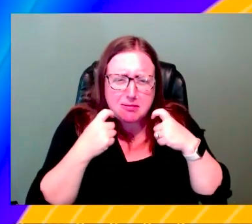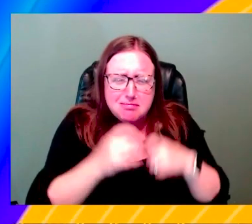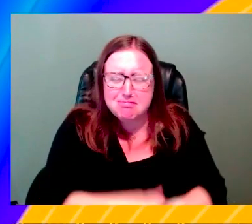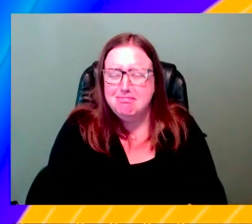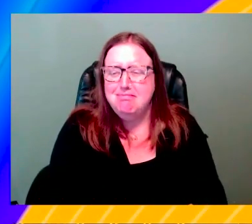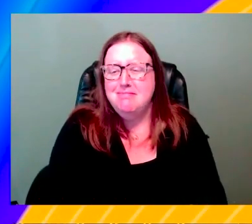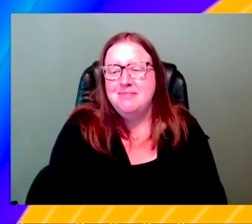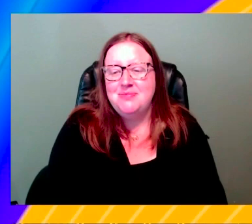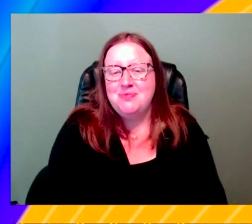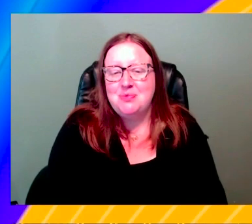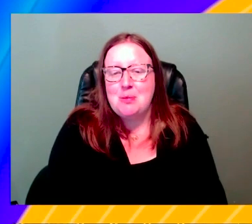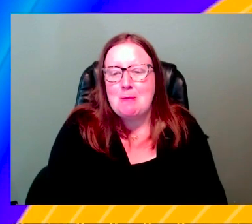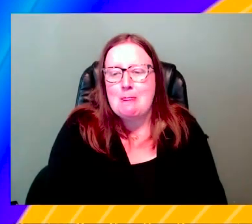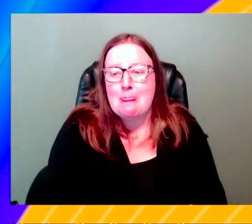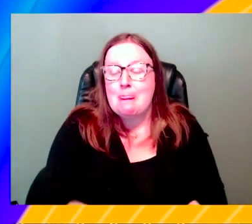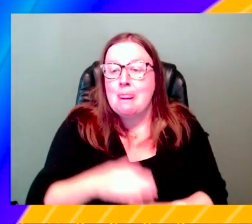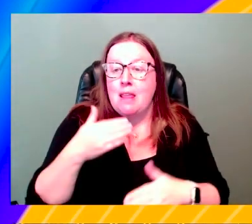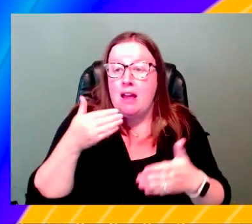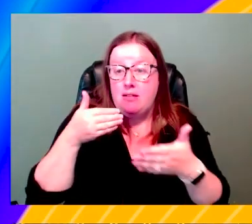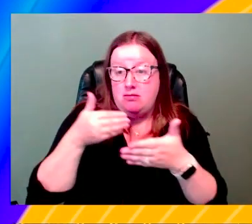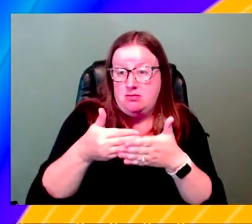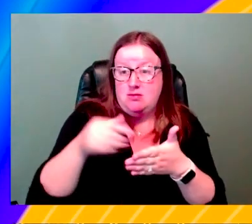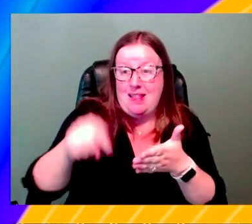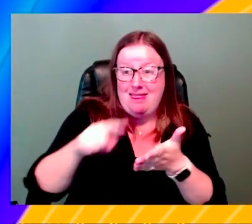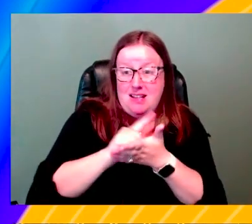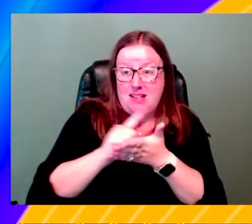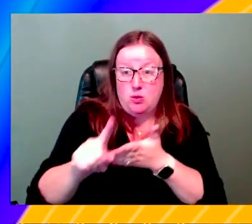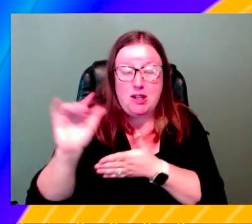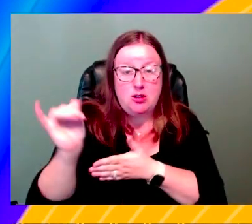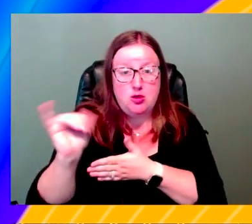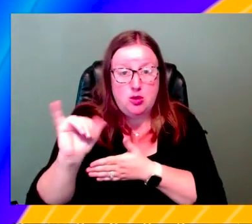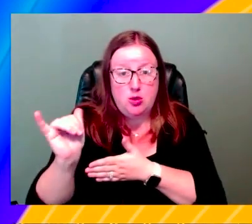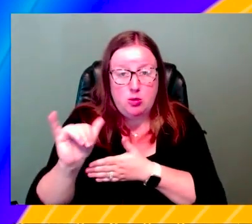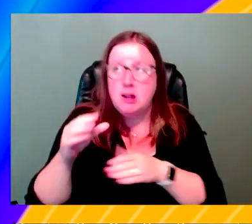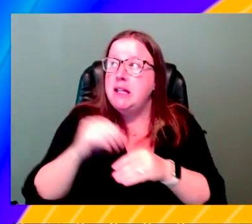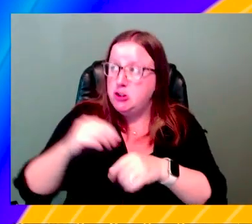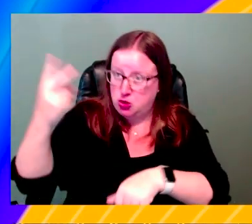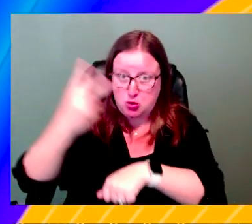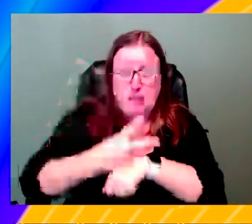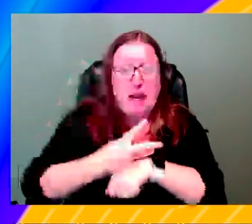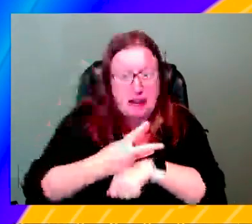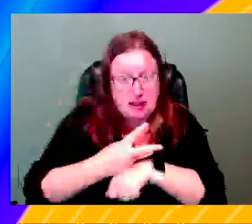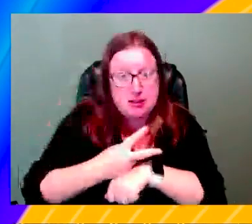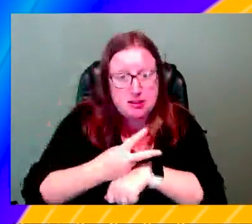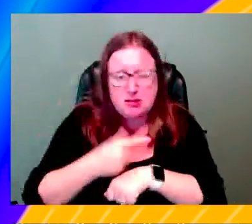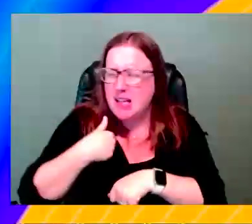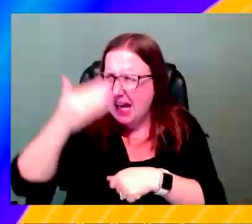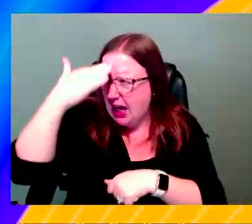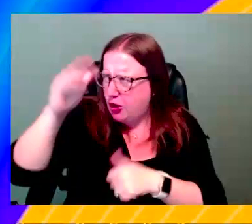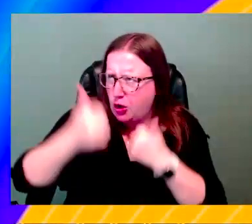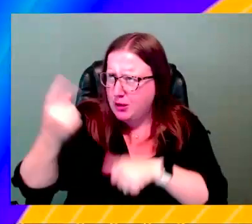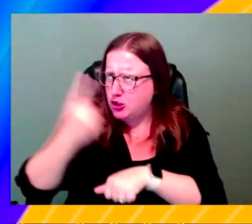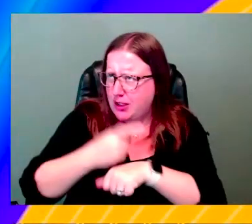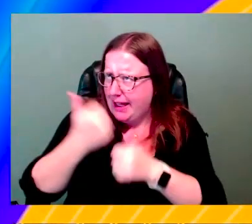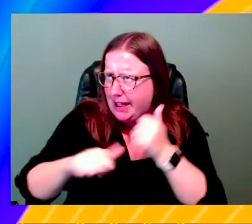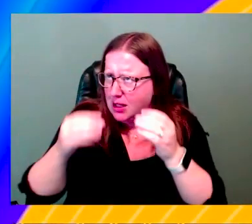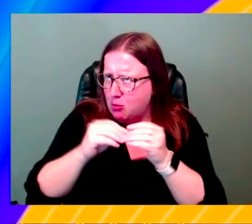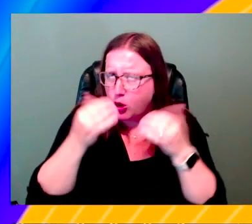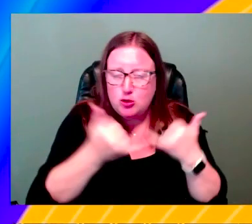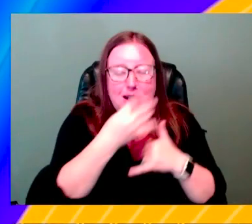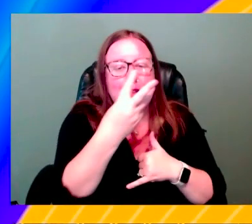And then coming up this week, in fact, in 2 days. Yes. I don't know what day it is anymore. It's Wednesday. Wednesday. It's Wednesday? Yes. Okay,